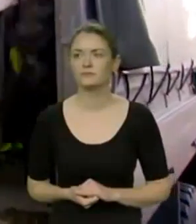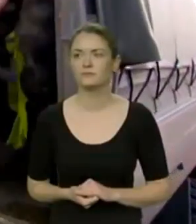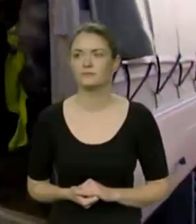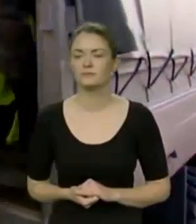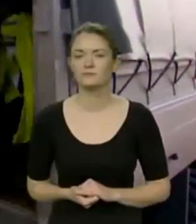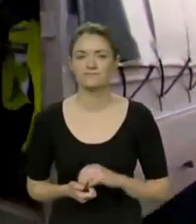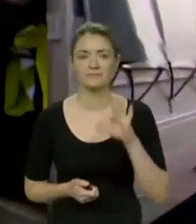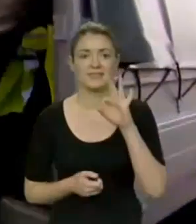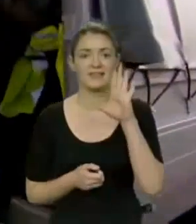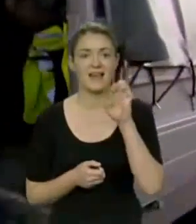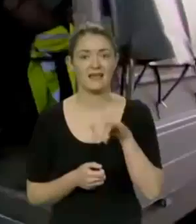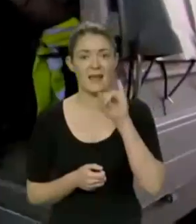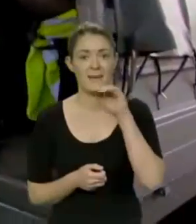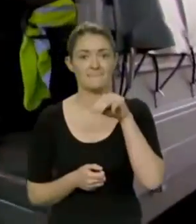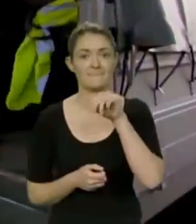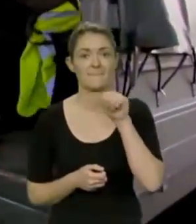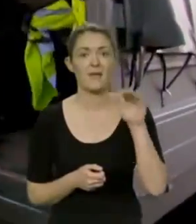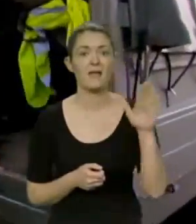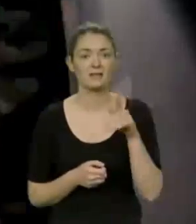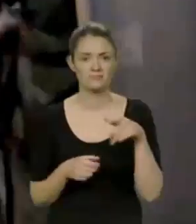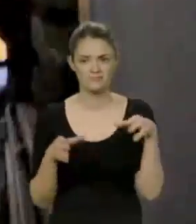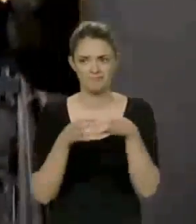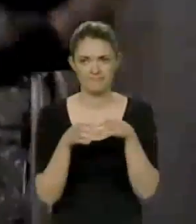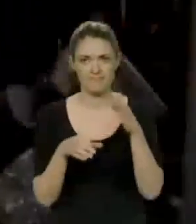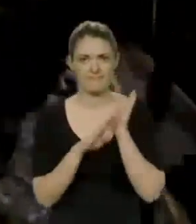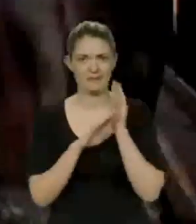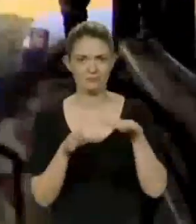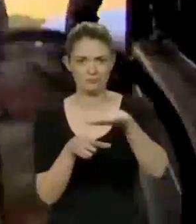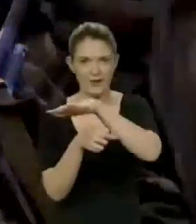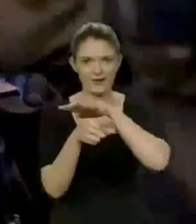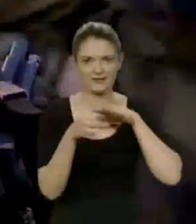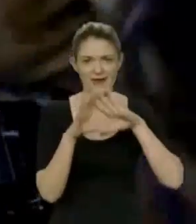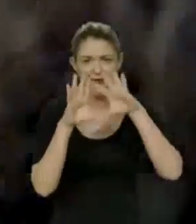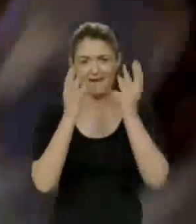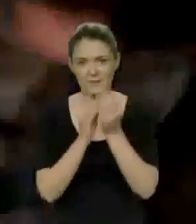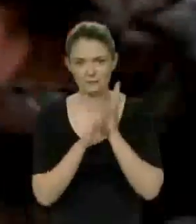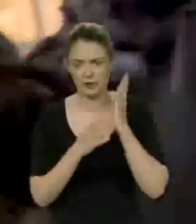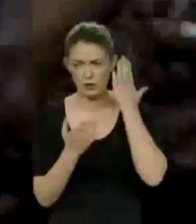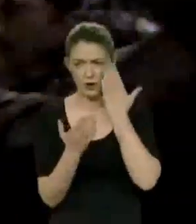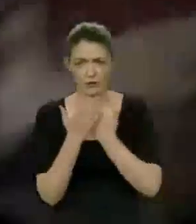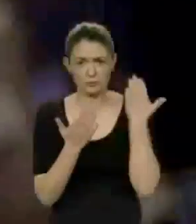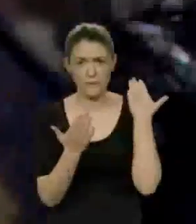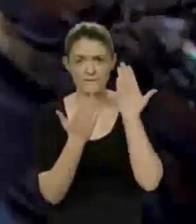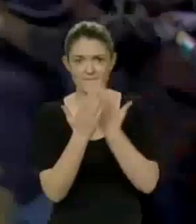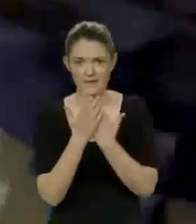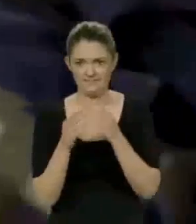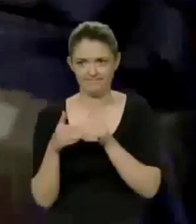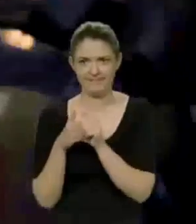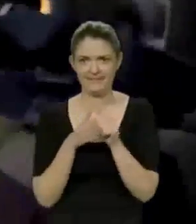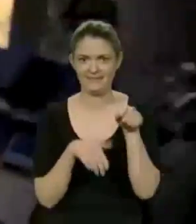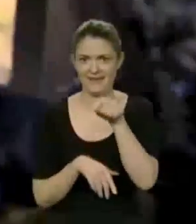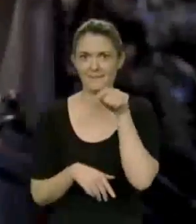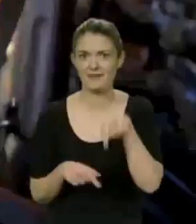The Glen of Imal is a military range. Everything the recruits have learned so far has led them here. It's the final testing ground